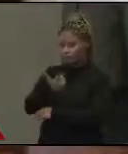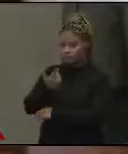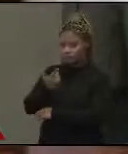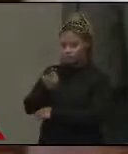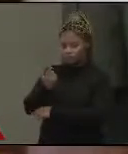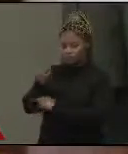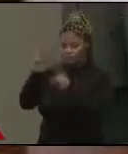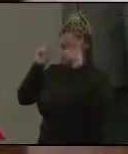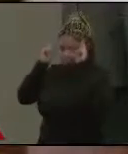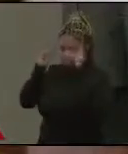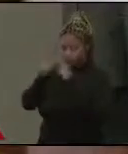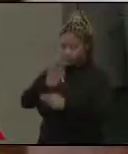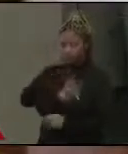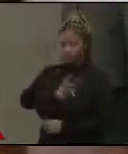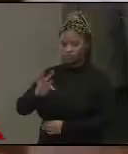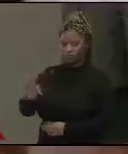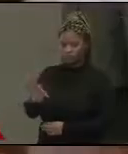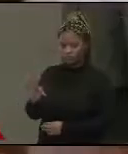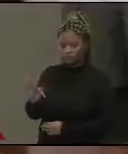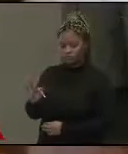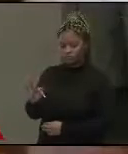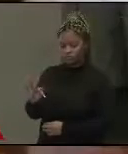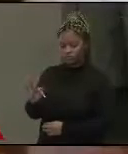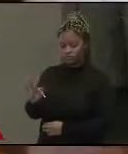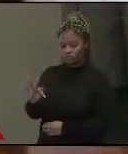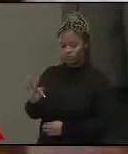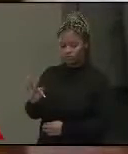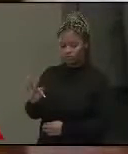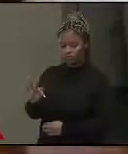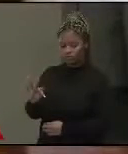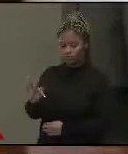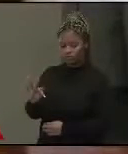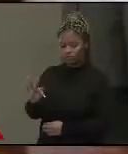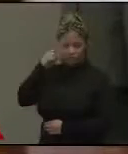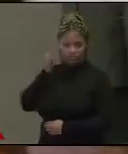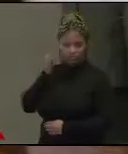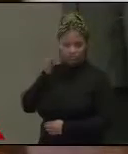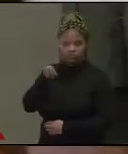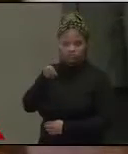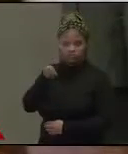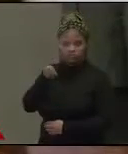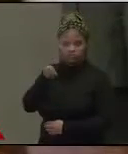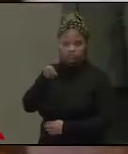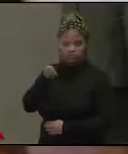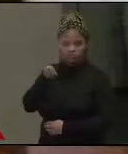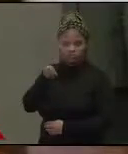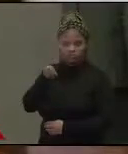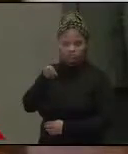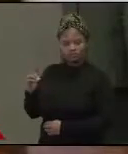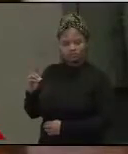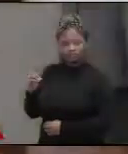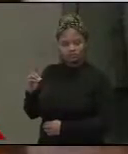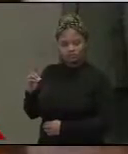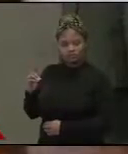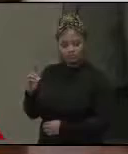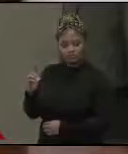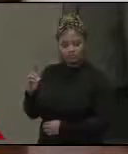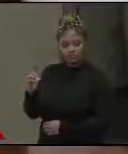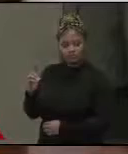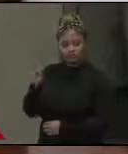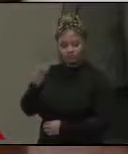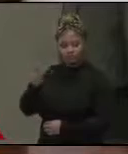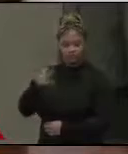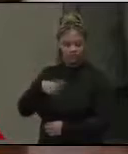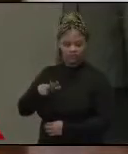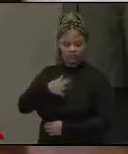kukho o-HOD, niyobelana ngezikhundla apha kanhleli nonto. Kubeko o-HOD, kubeko